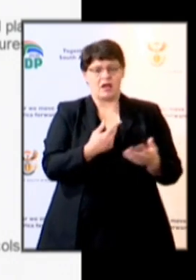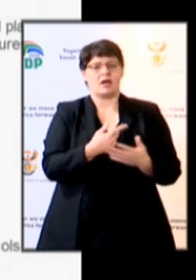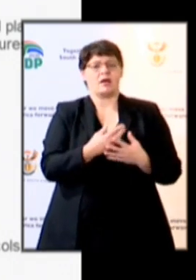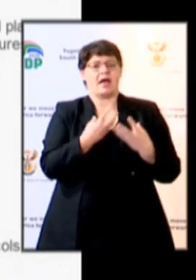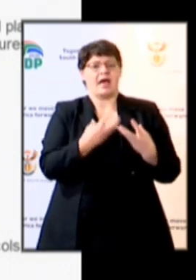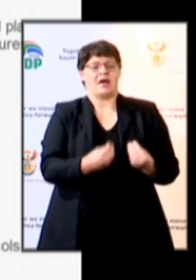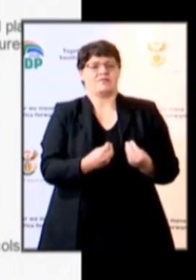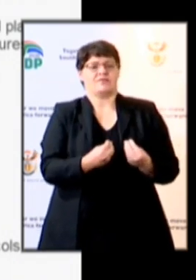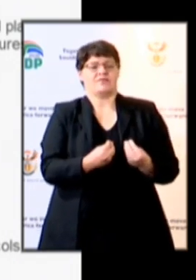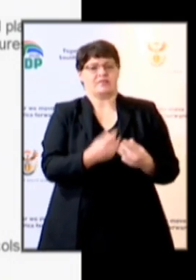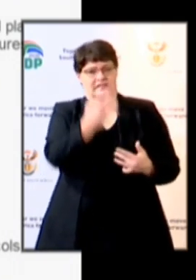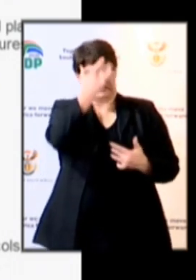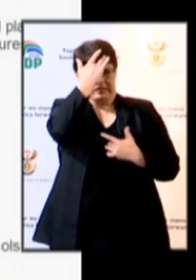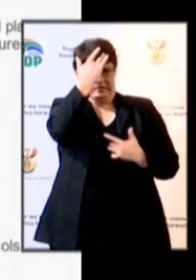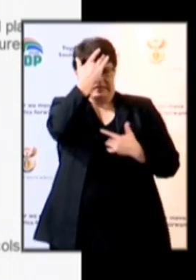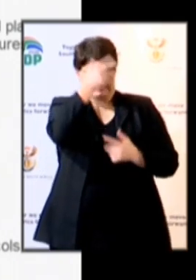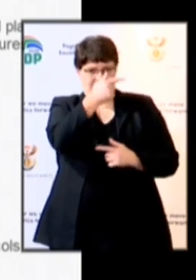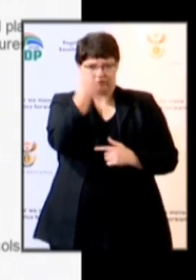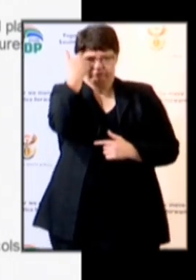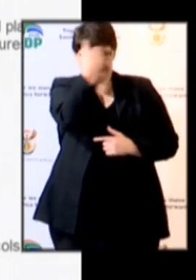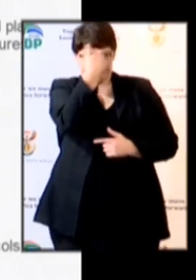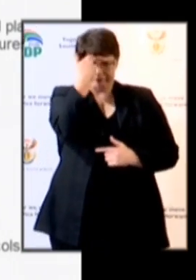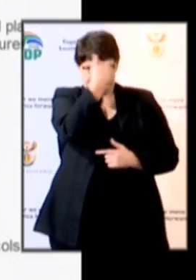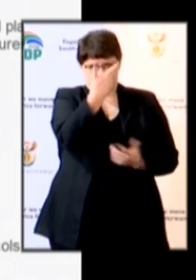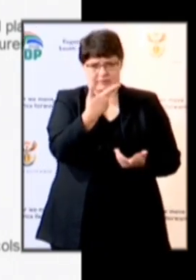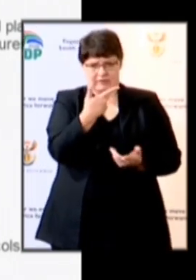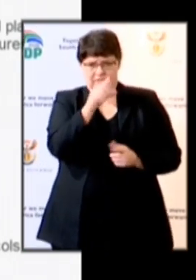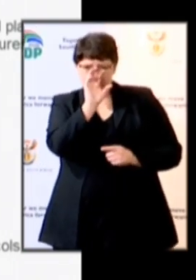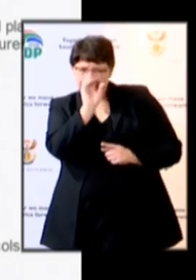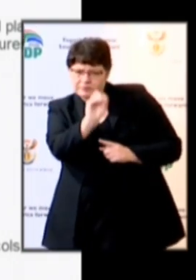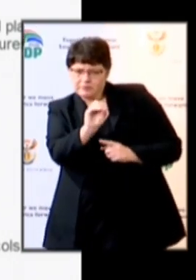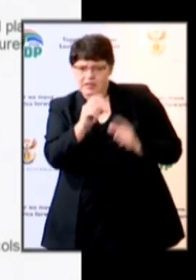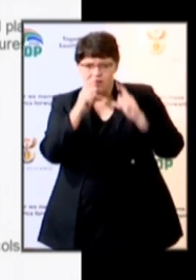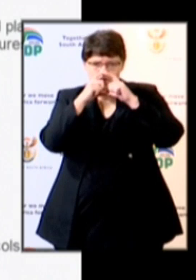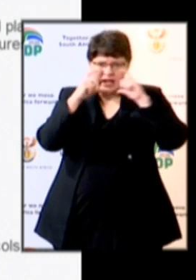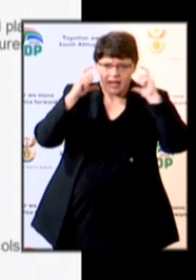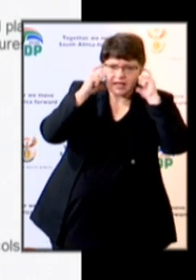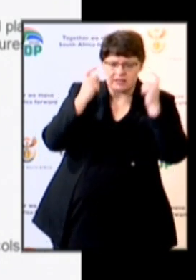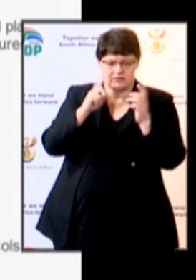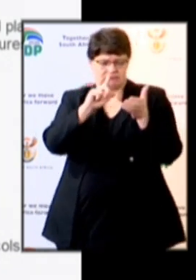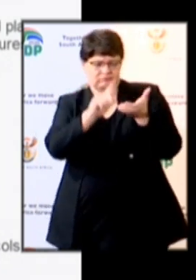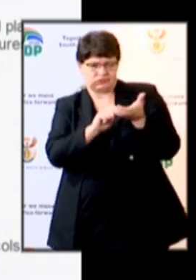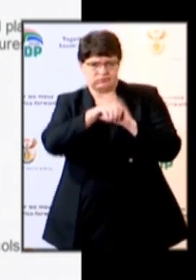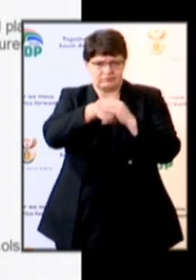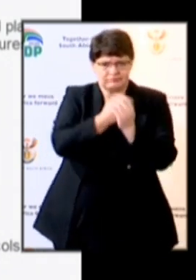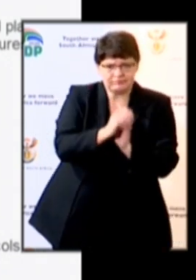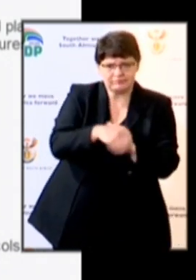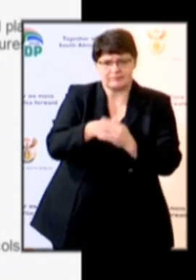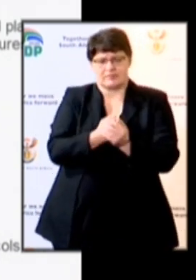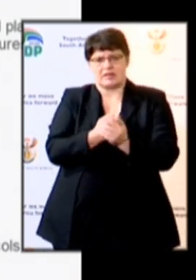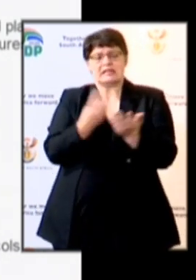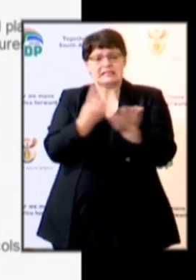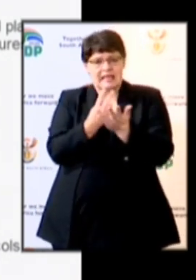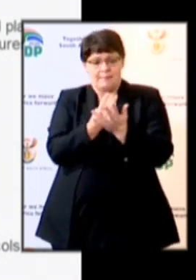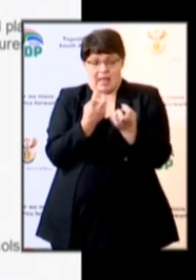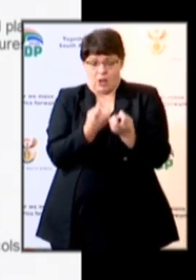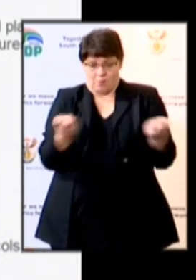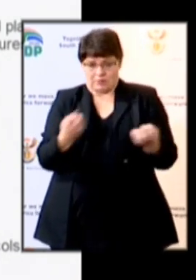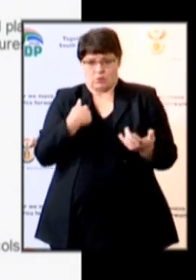have symptoms, sanitizing, face masks, protective equipment,